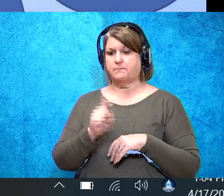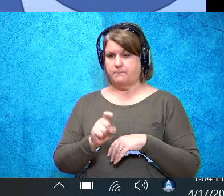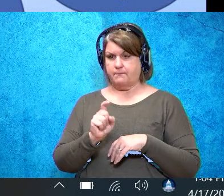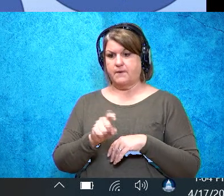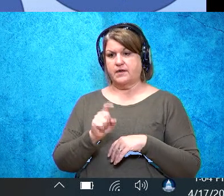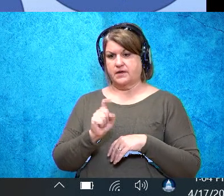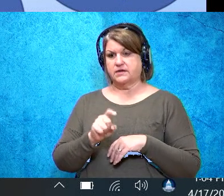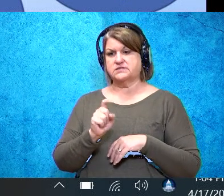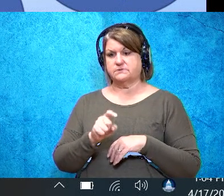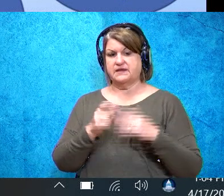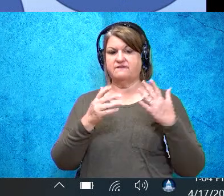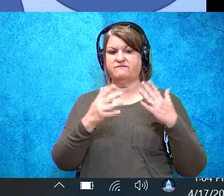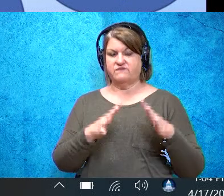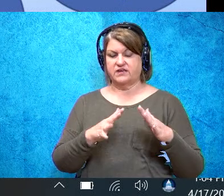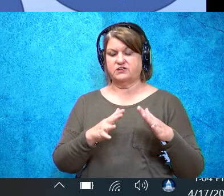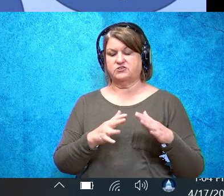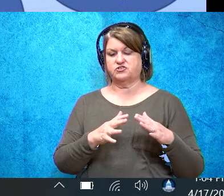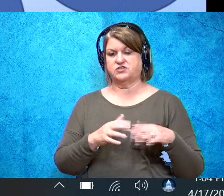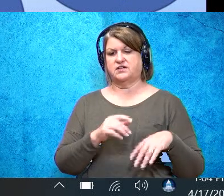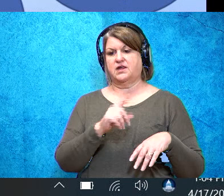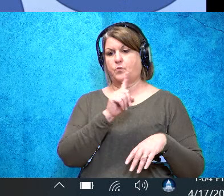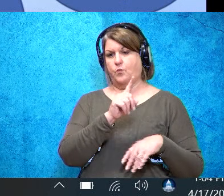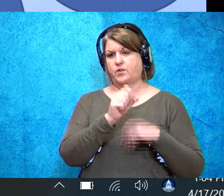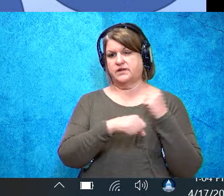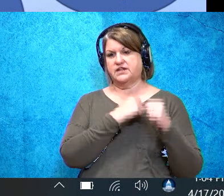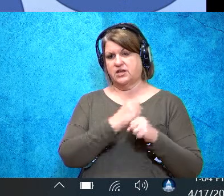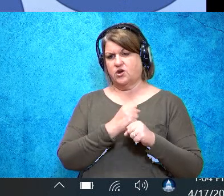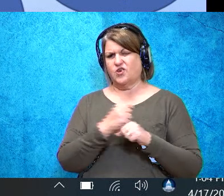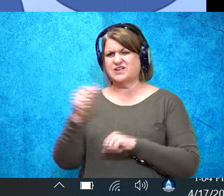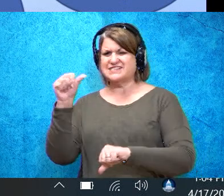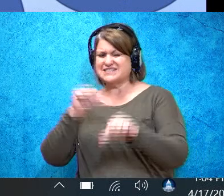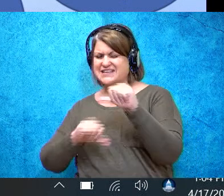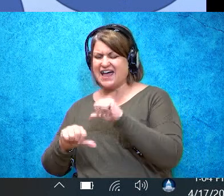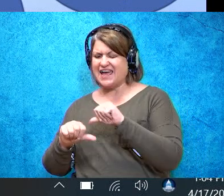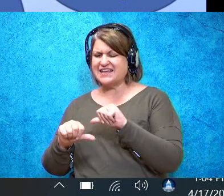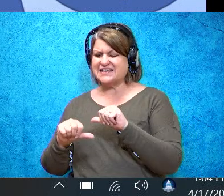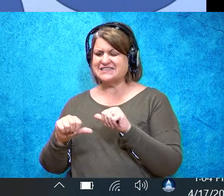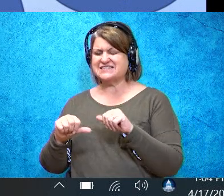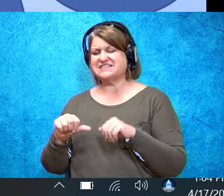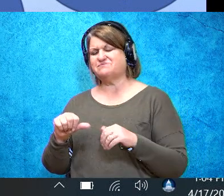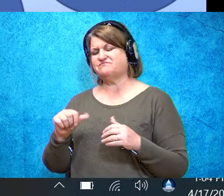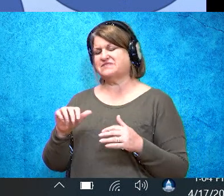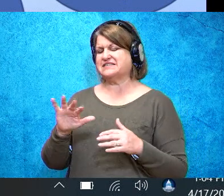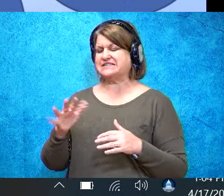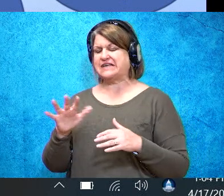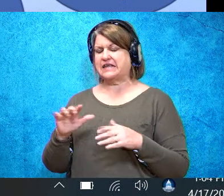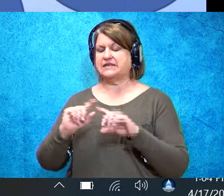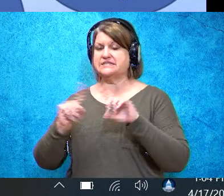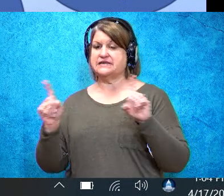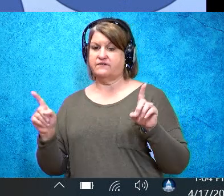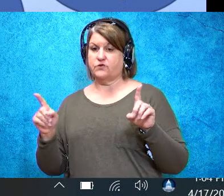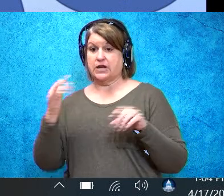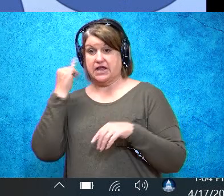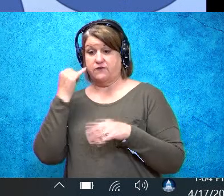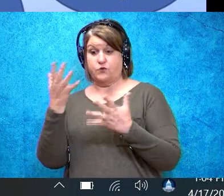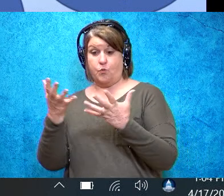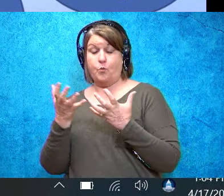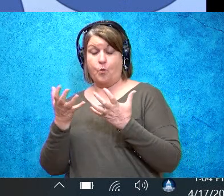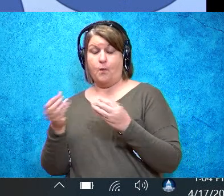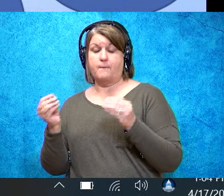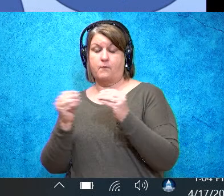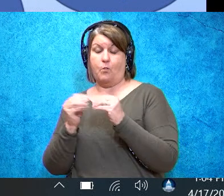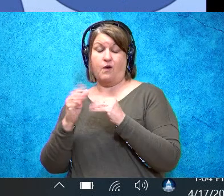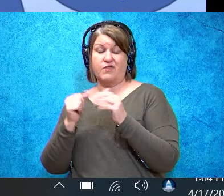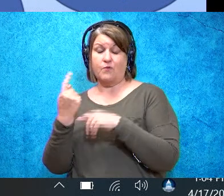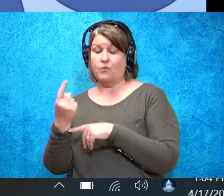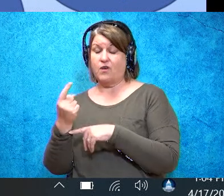you will complete one of those. Now, with science, is a little different. If you would like to take more than one, that is your choice. However, with English,